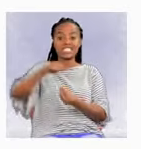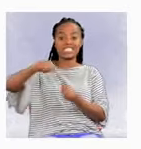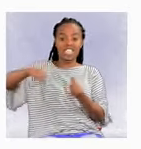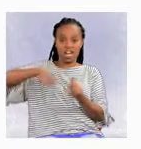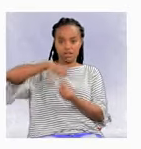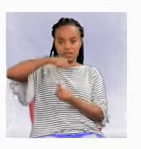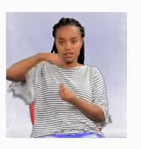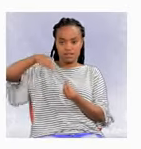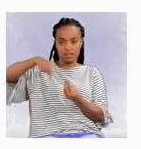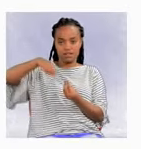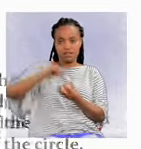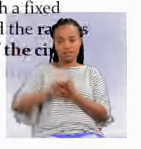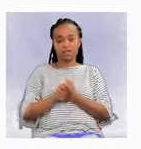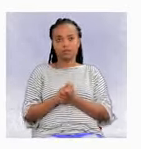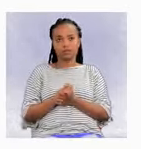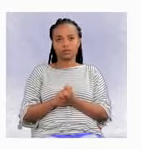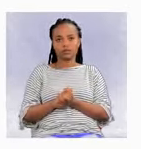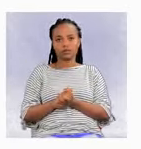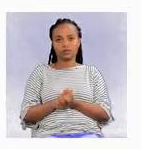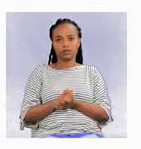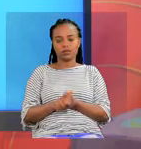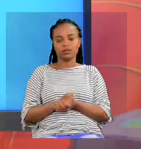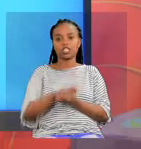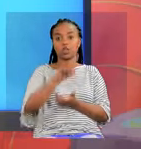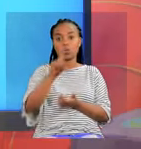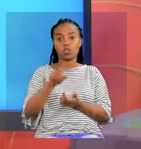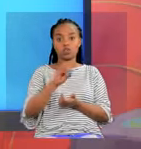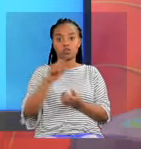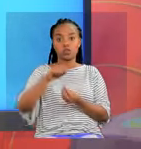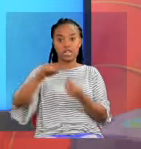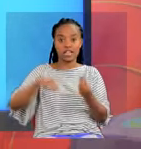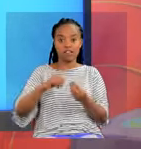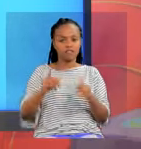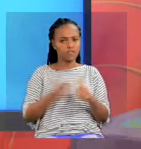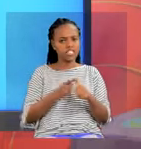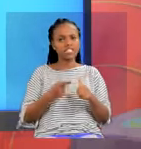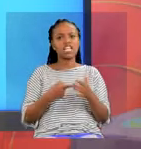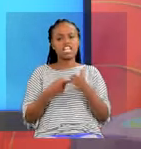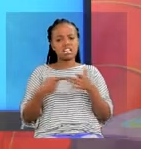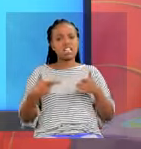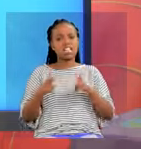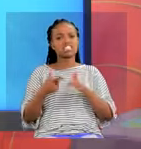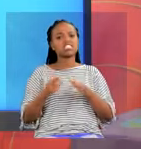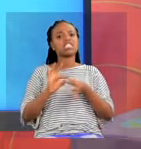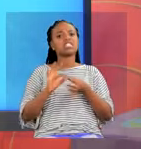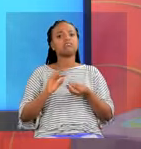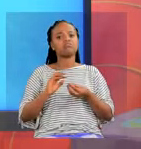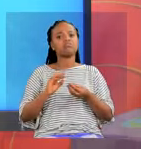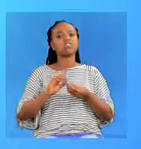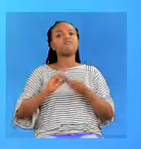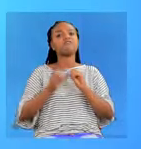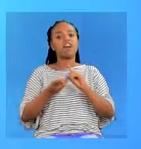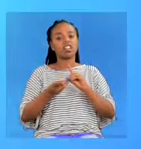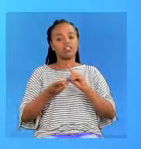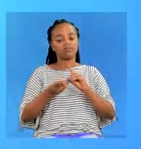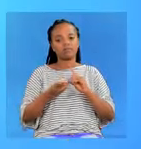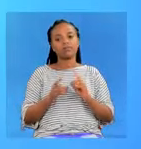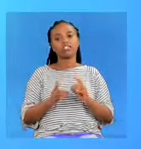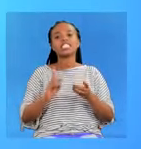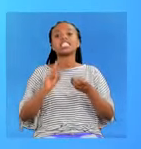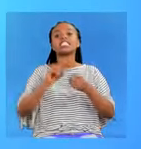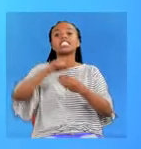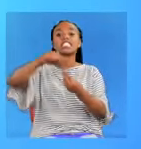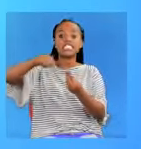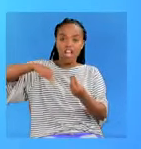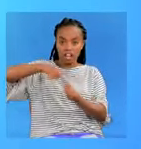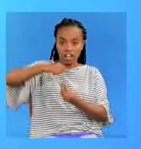Circle. Equation of circle. First, let's define what a circle is. Circle